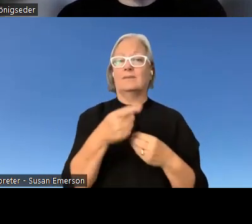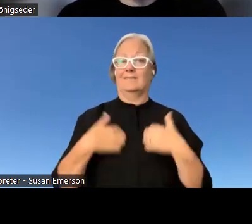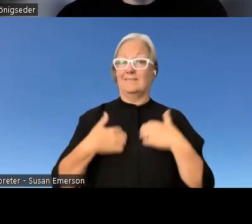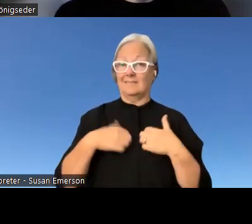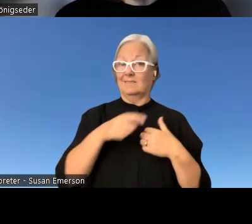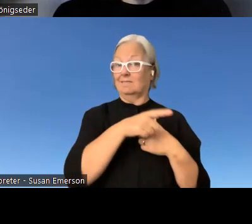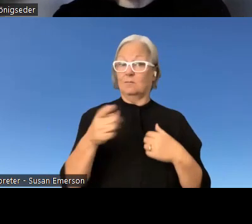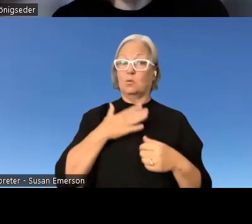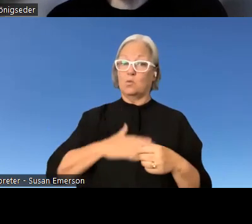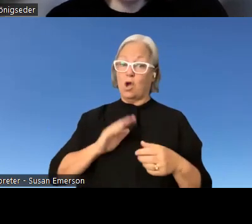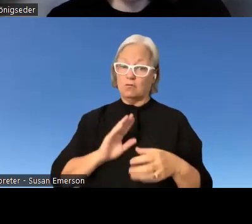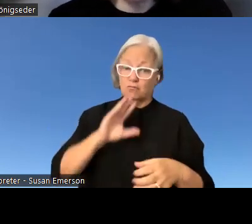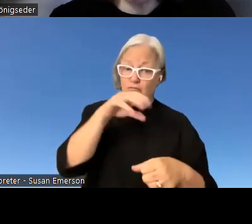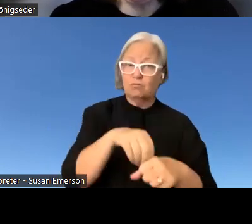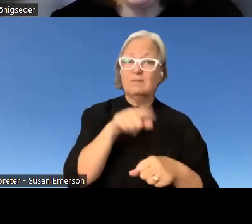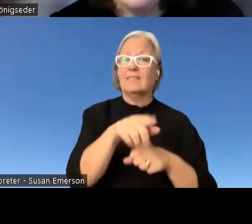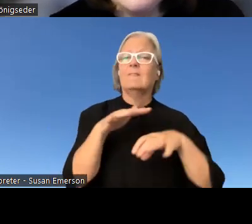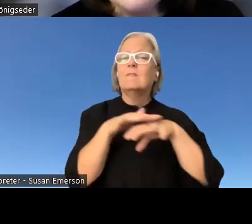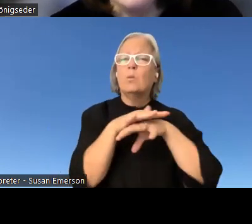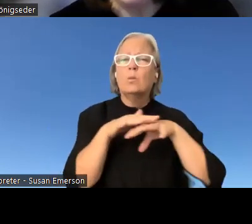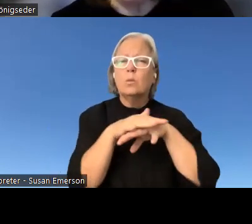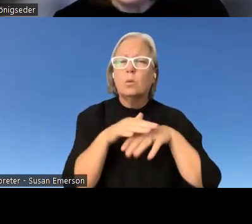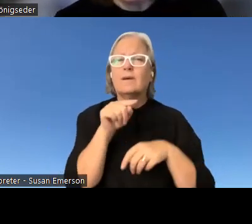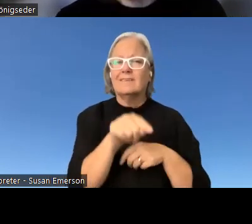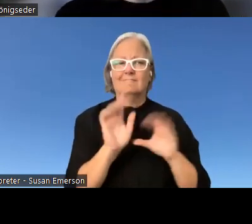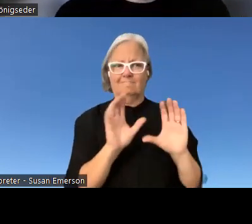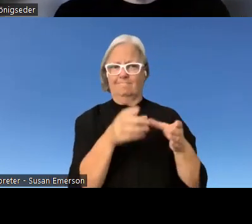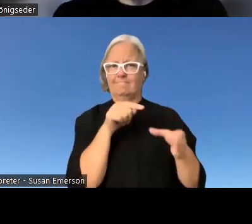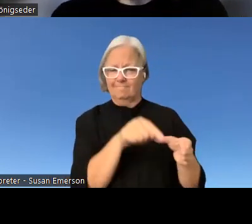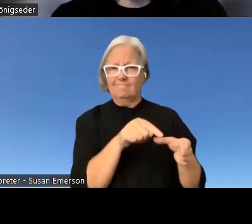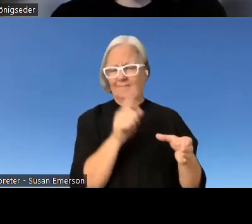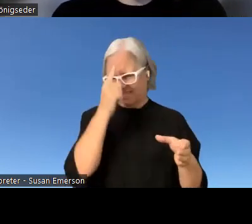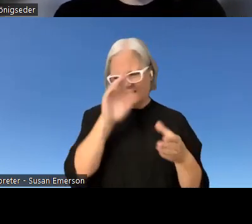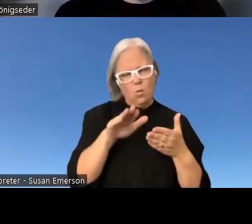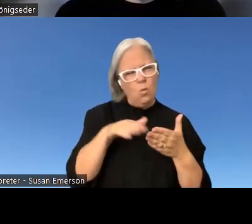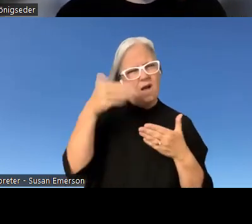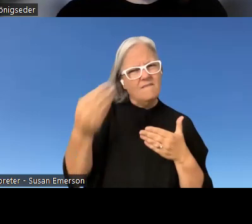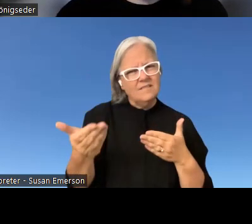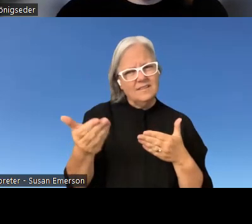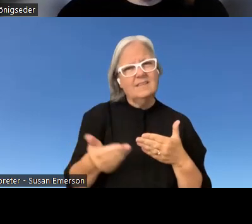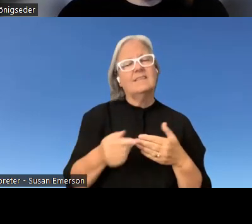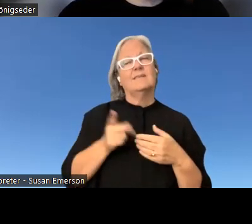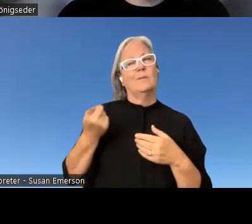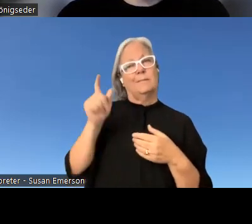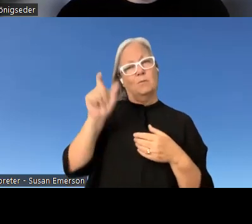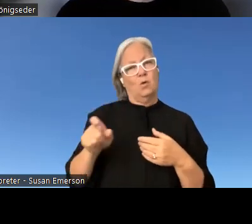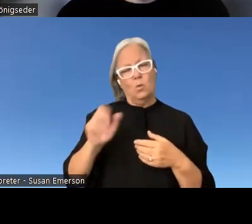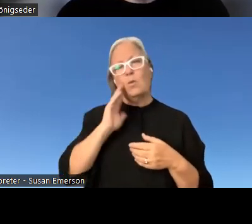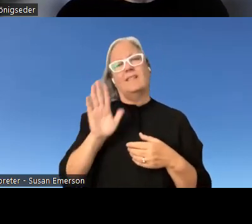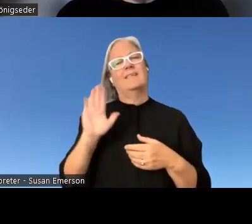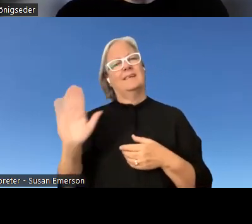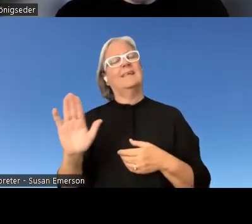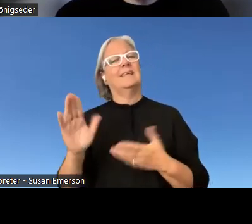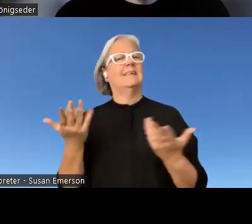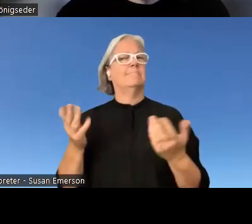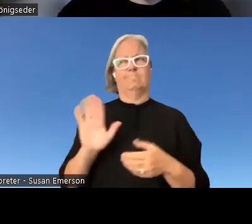Project Network. I think Milliken afterwards will also give his very own personal experience from being a former Zero